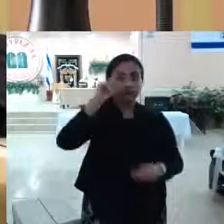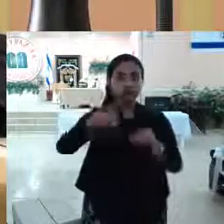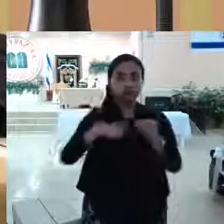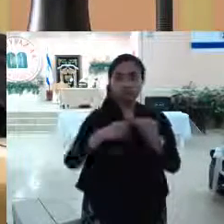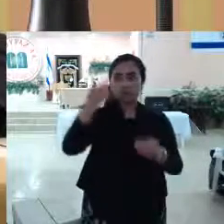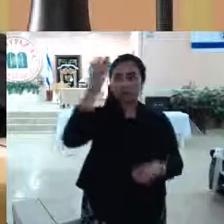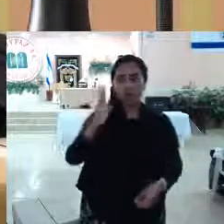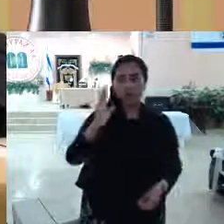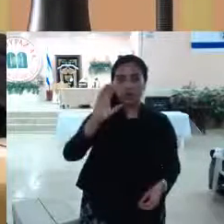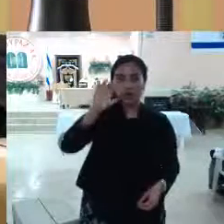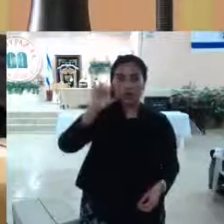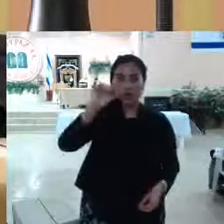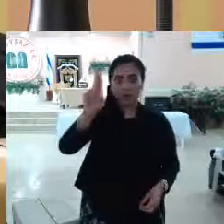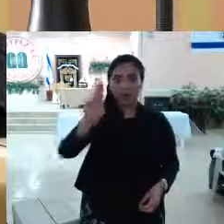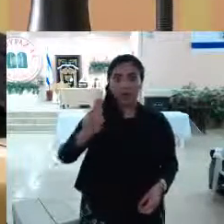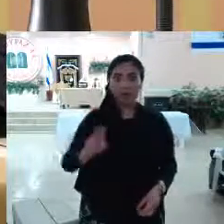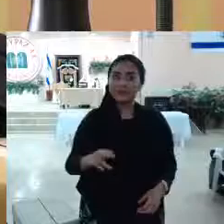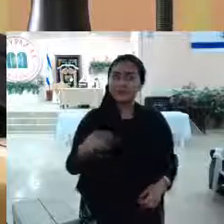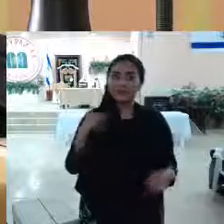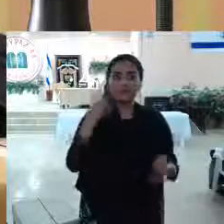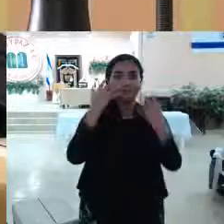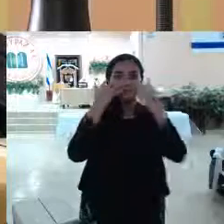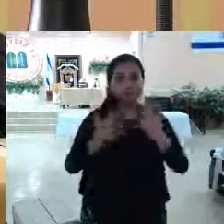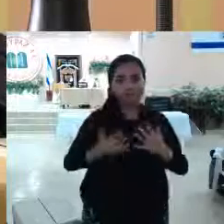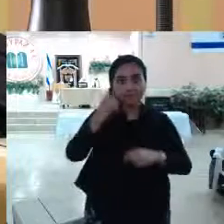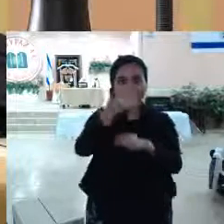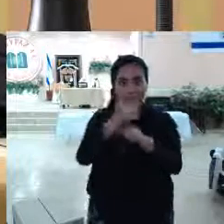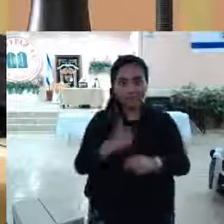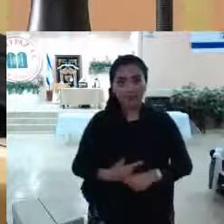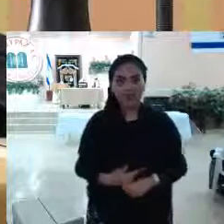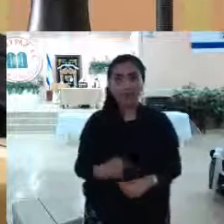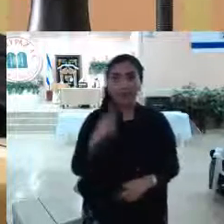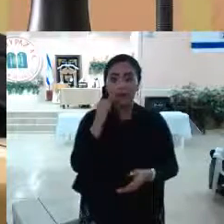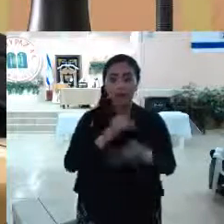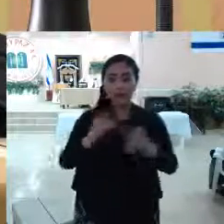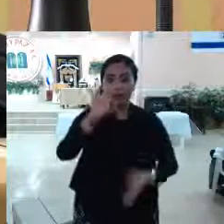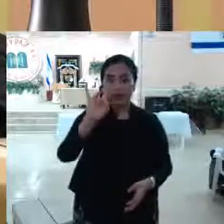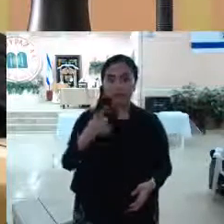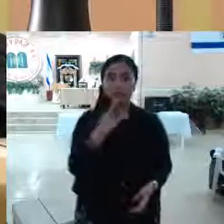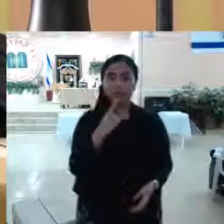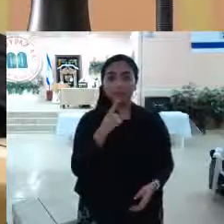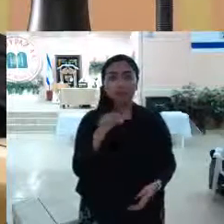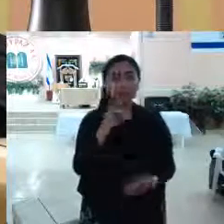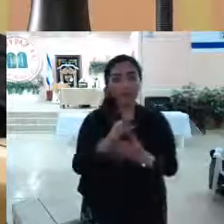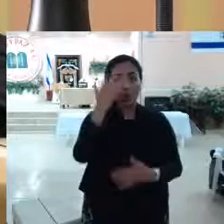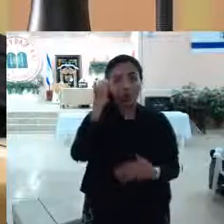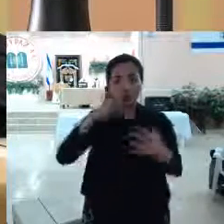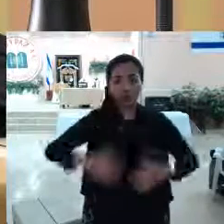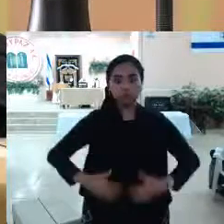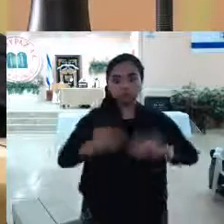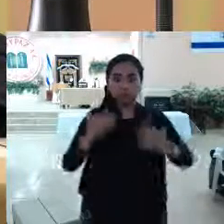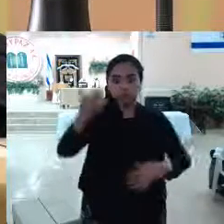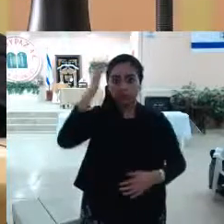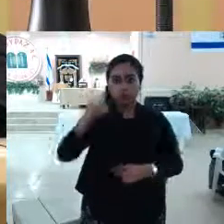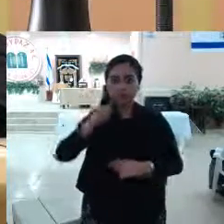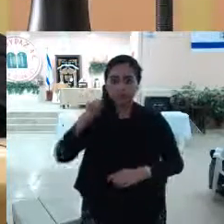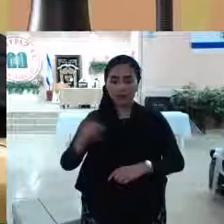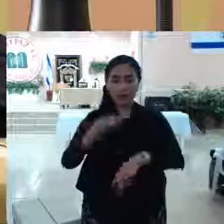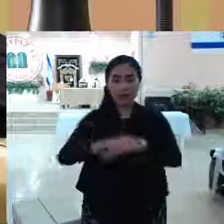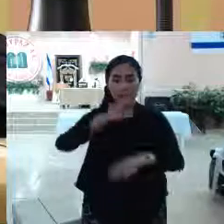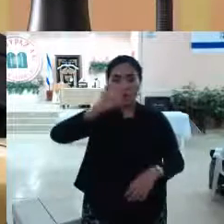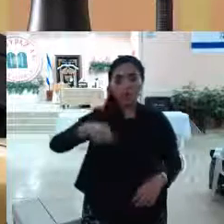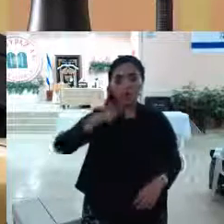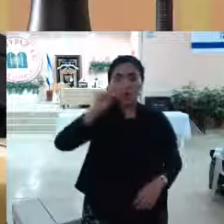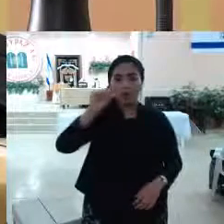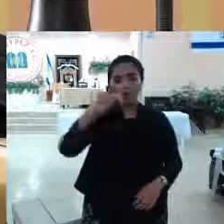forgot about Una Yahweh. tragedia, A hermanos. tragedy, brothers. Dice el verso 8. Verse 8 says, Por tanto, la ira de Yahweh ha venido sobre Judá y